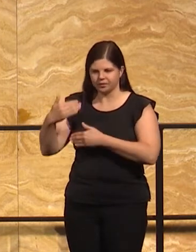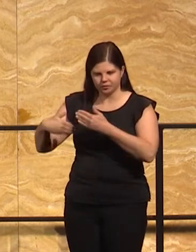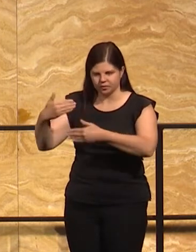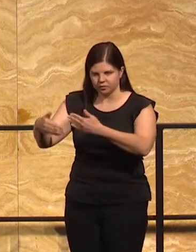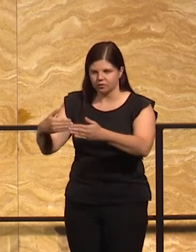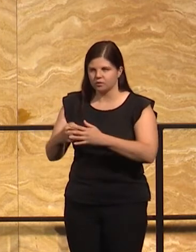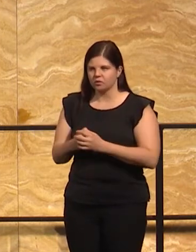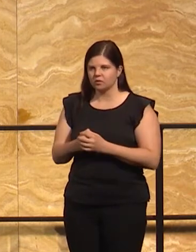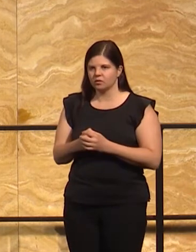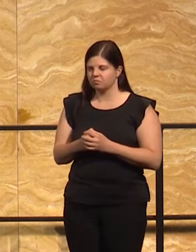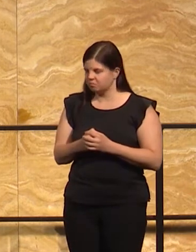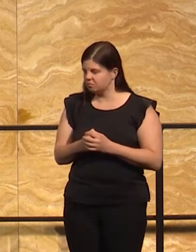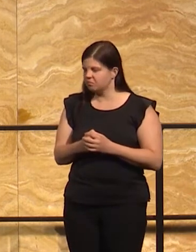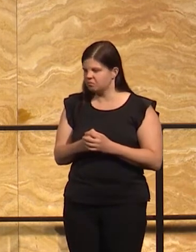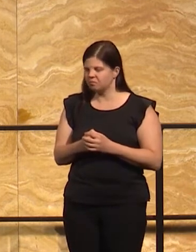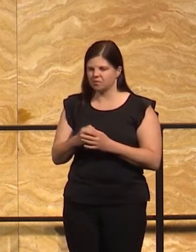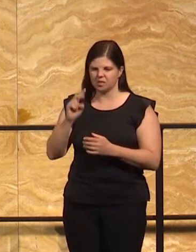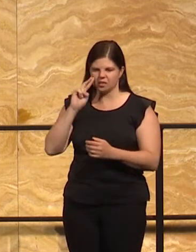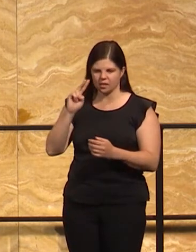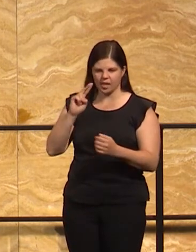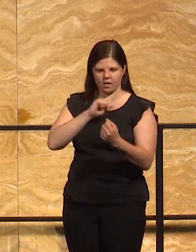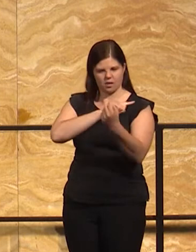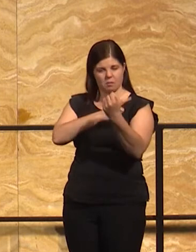with the major powers that be,